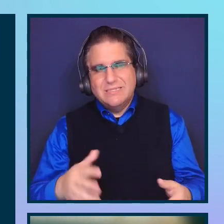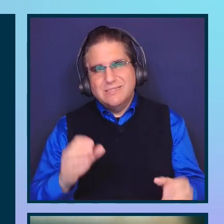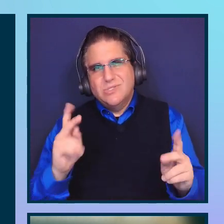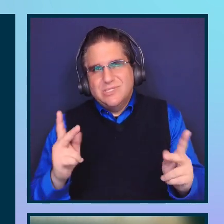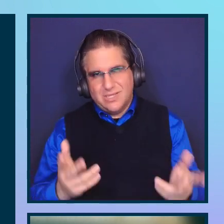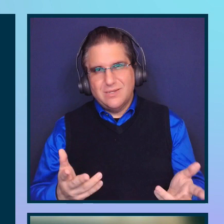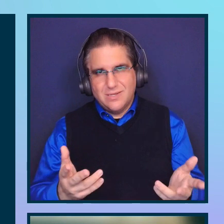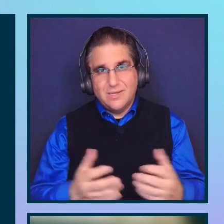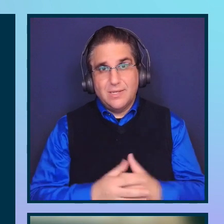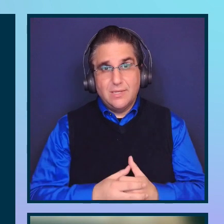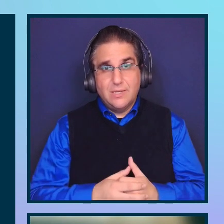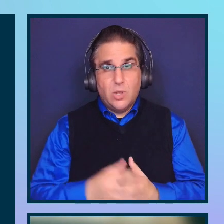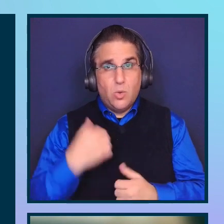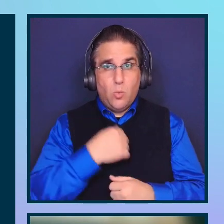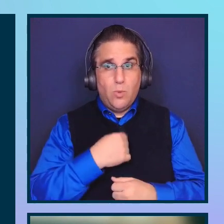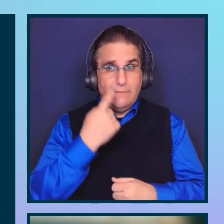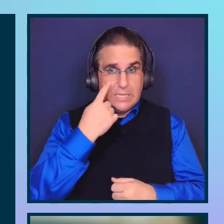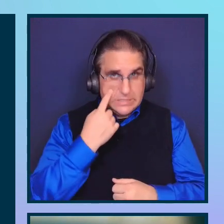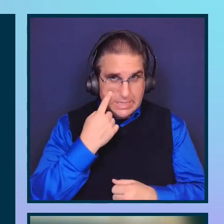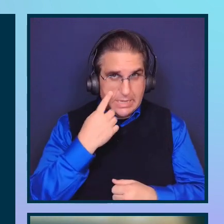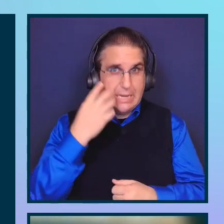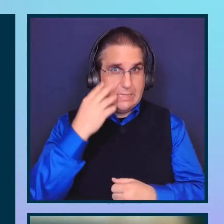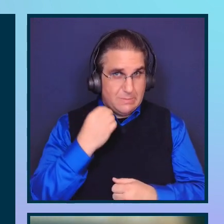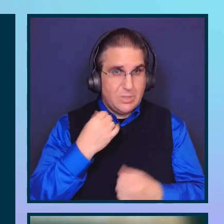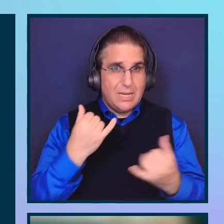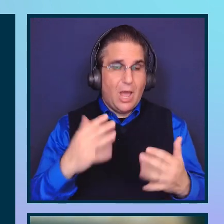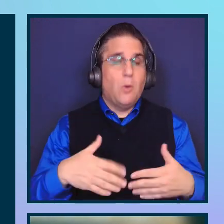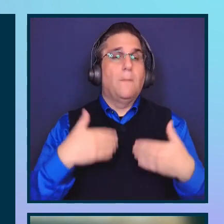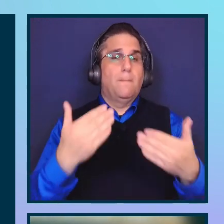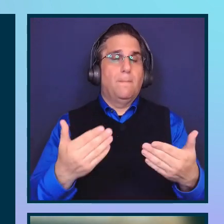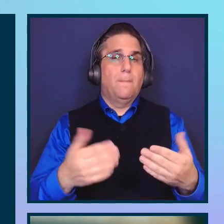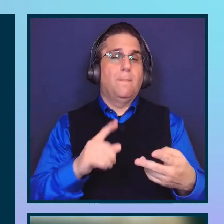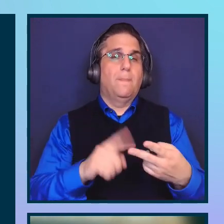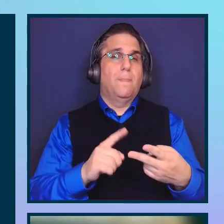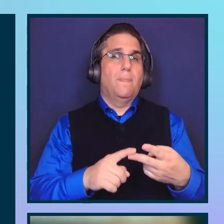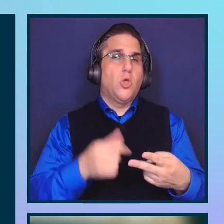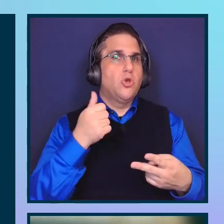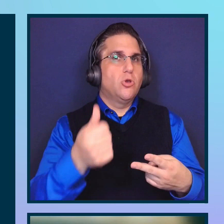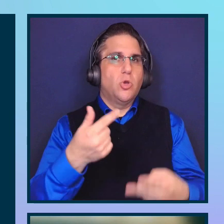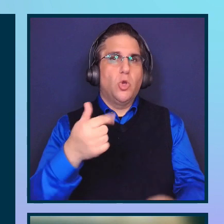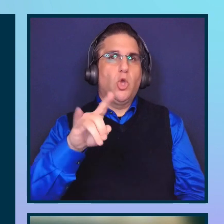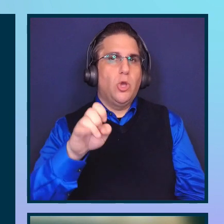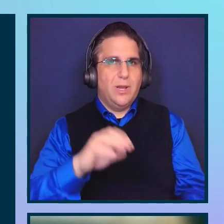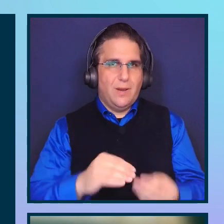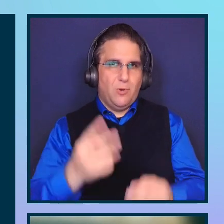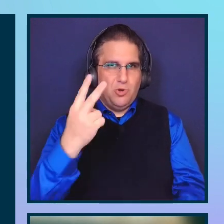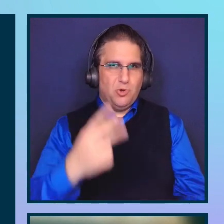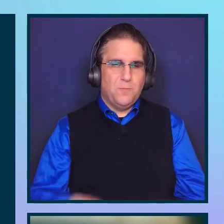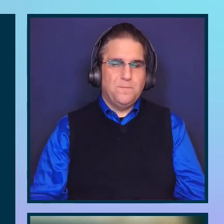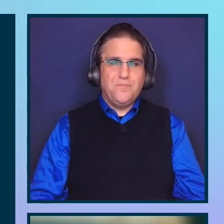we've all seen that in person. Let's take a look at goodie number 2. This one is pretty